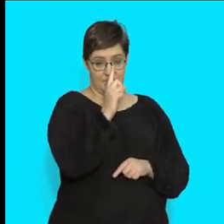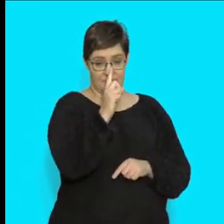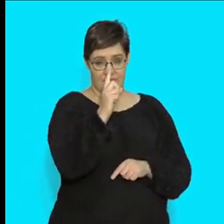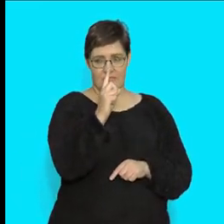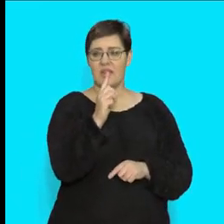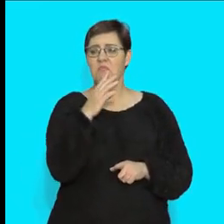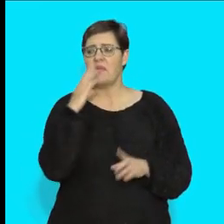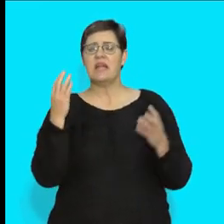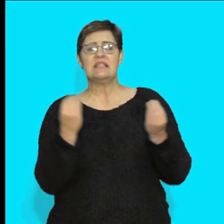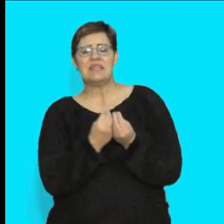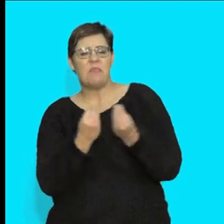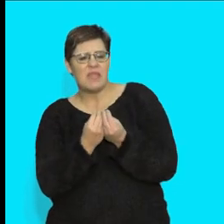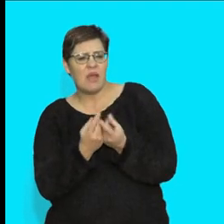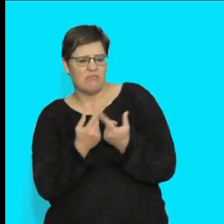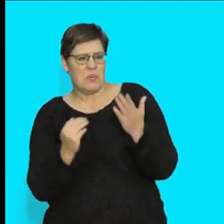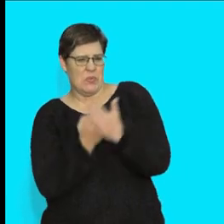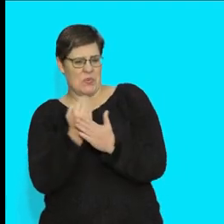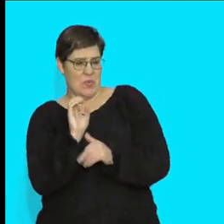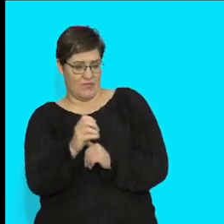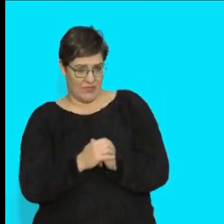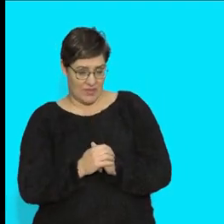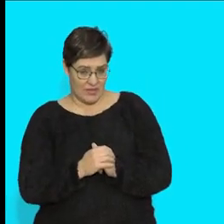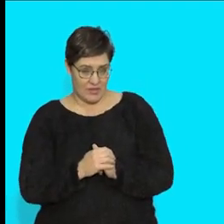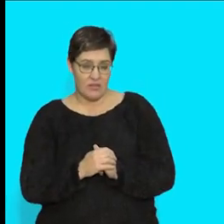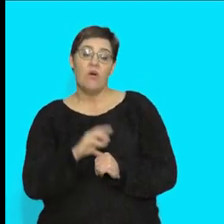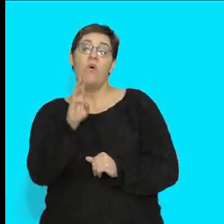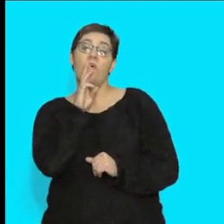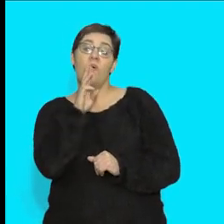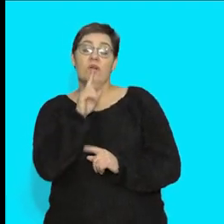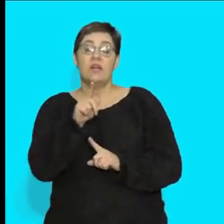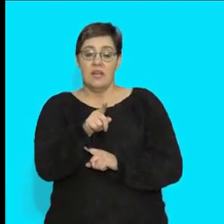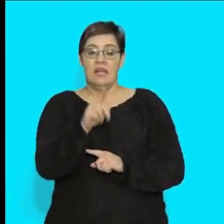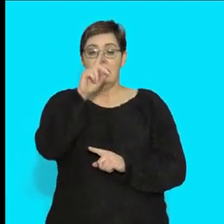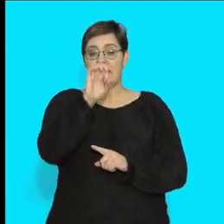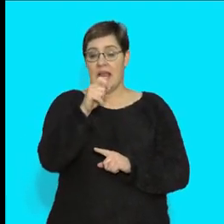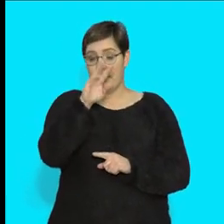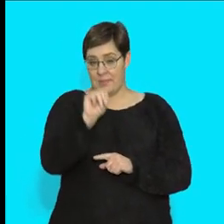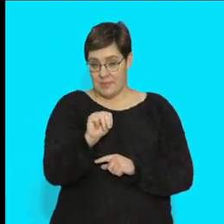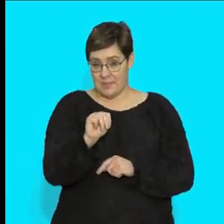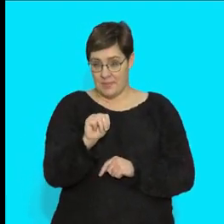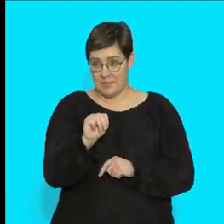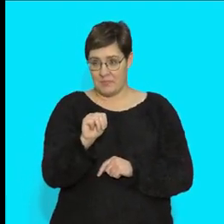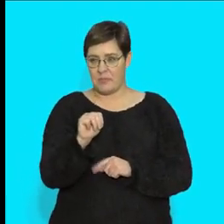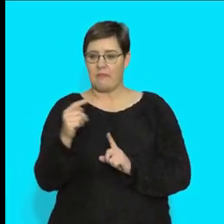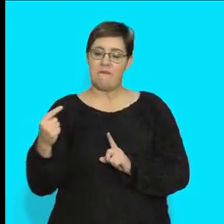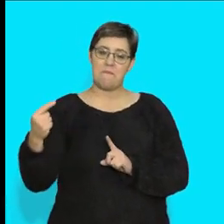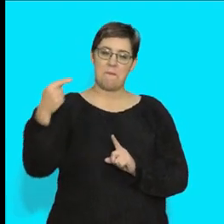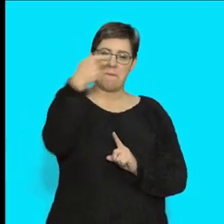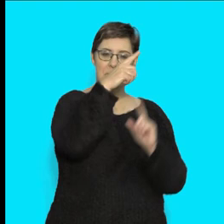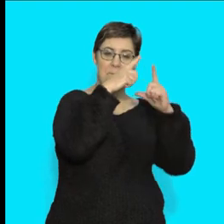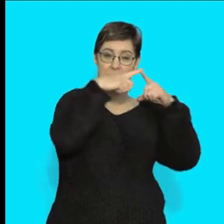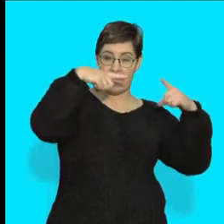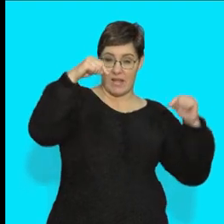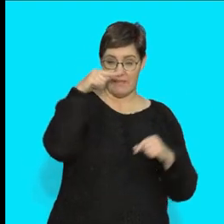a little bit new. The water then goes to the xylem, and it goes then into the leaf,